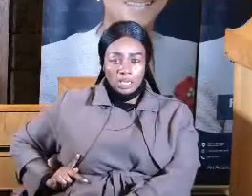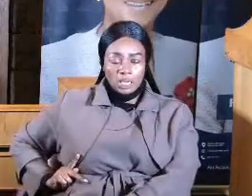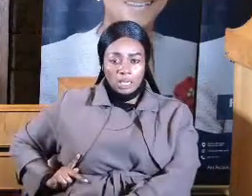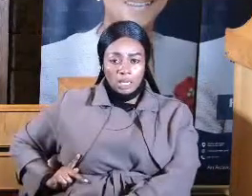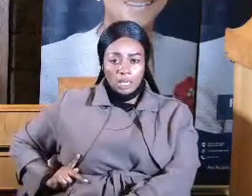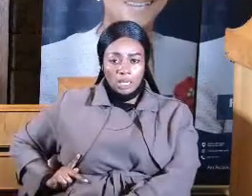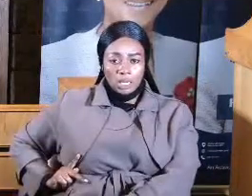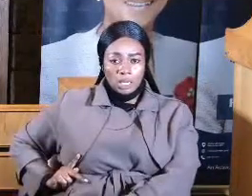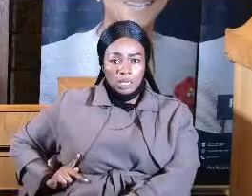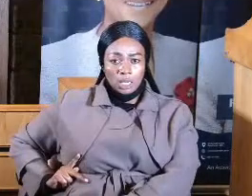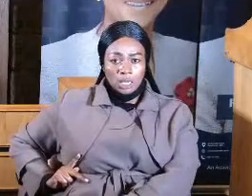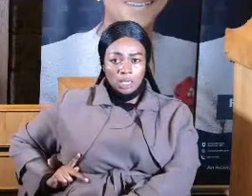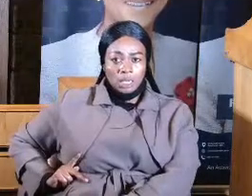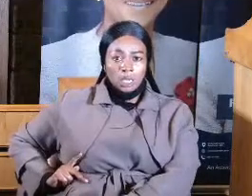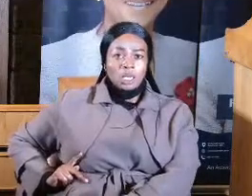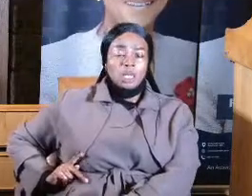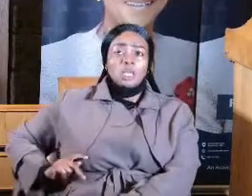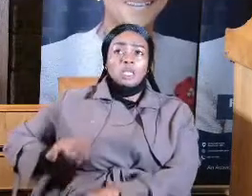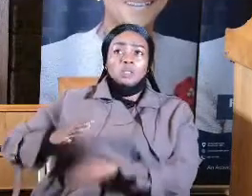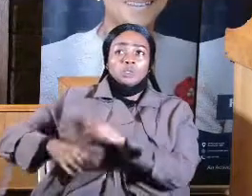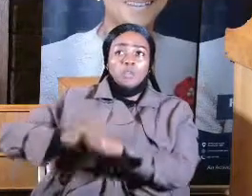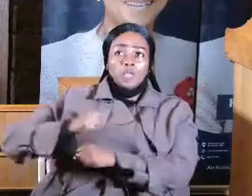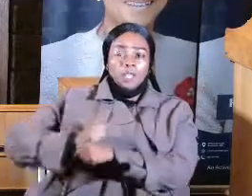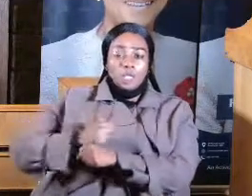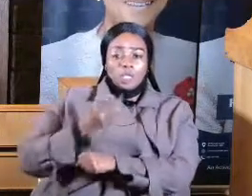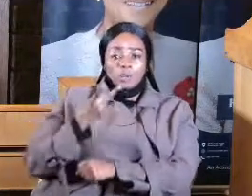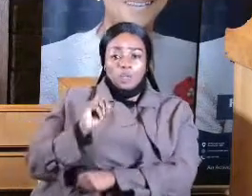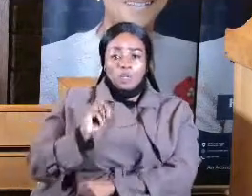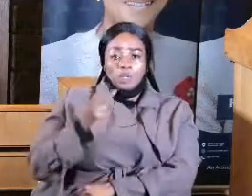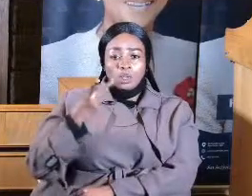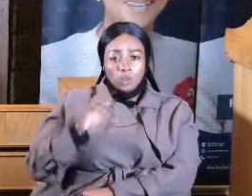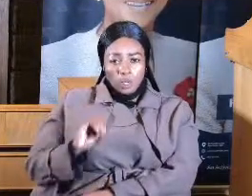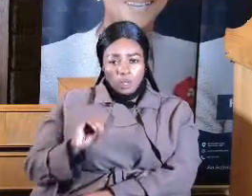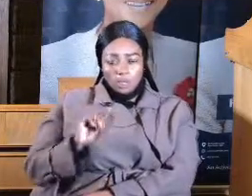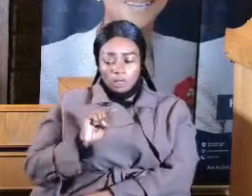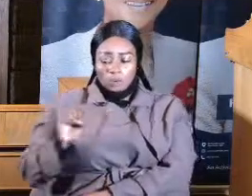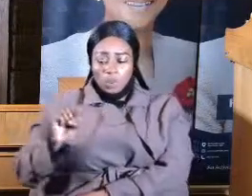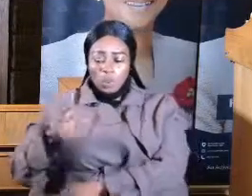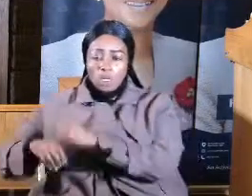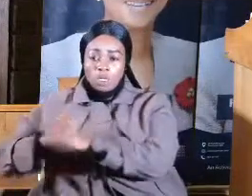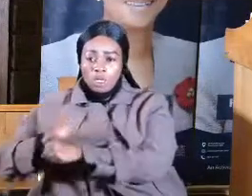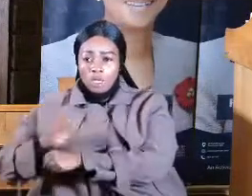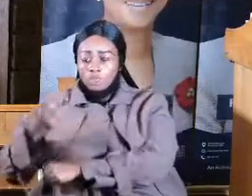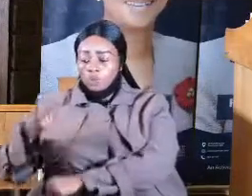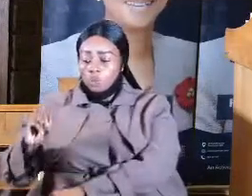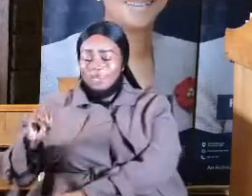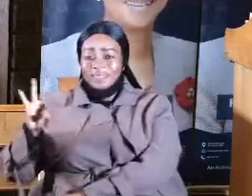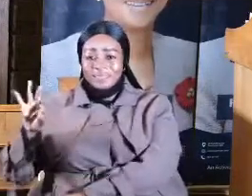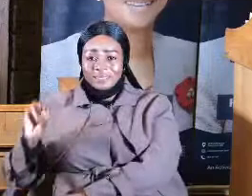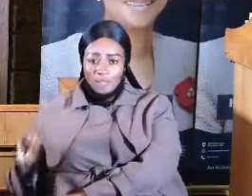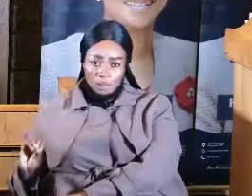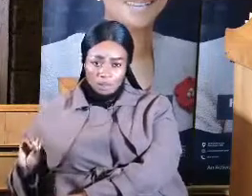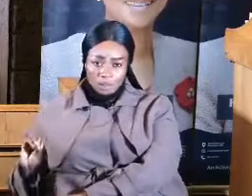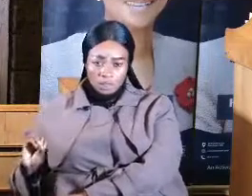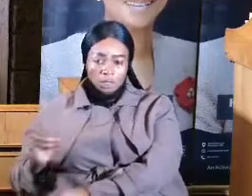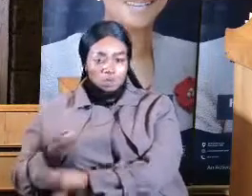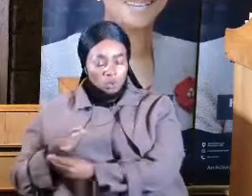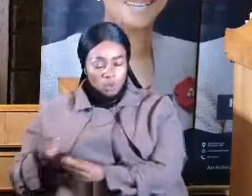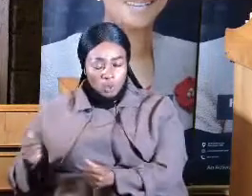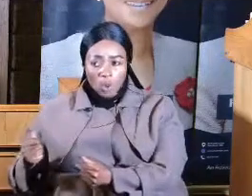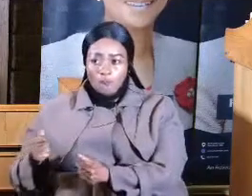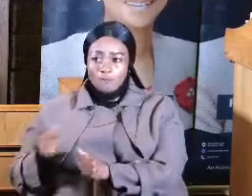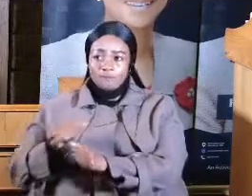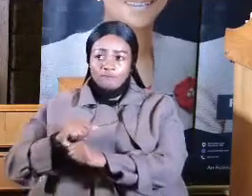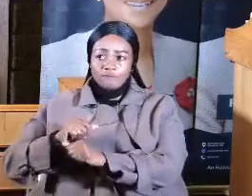which covers from 2020 to 2030 for us to be able to address all issues